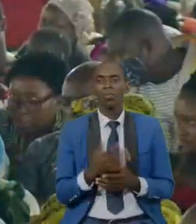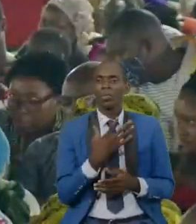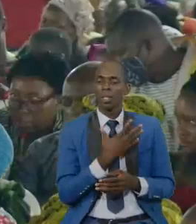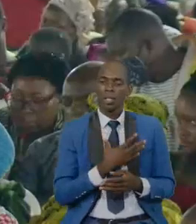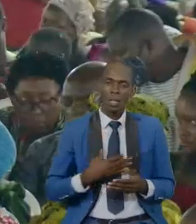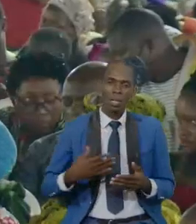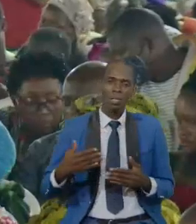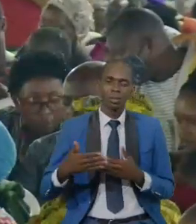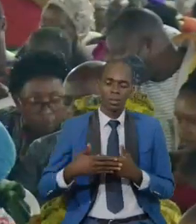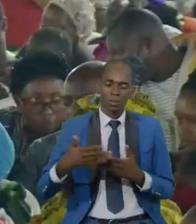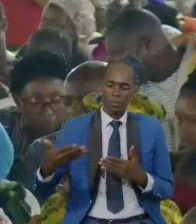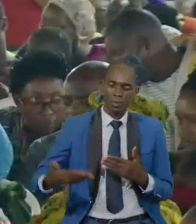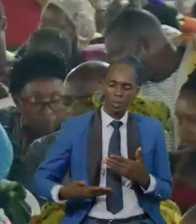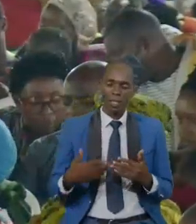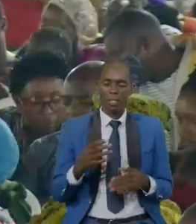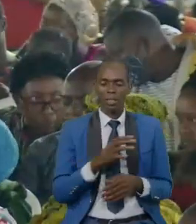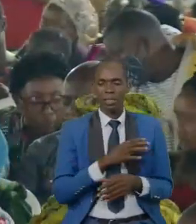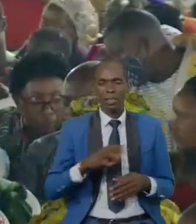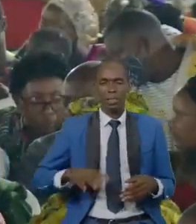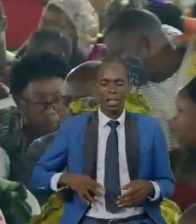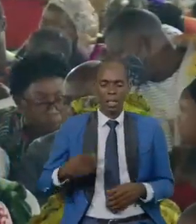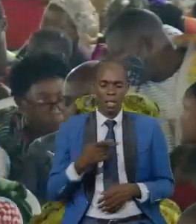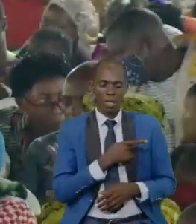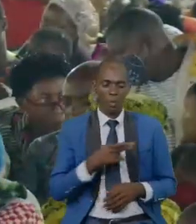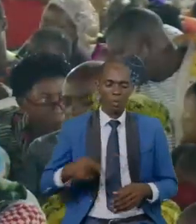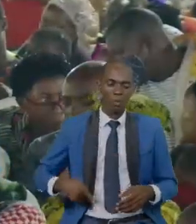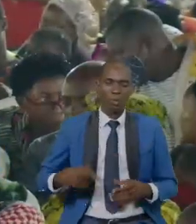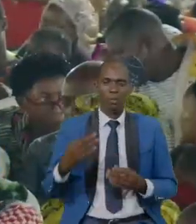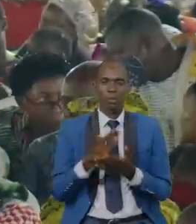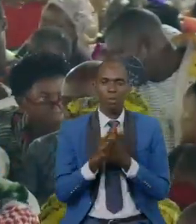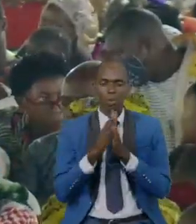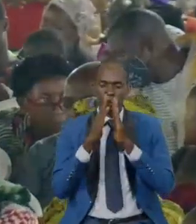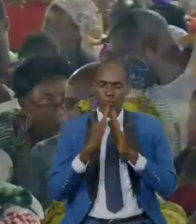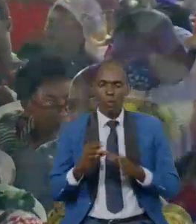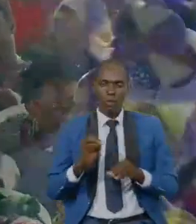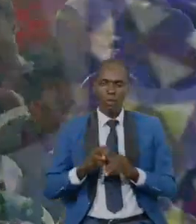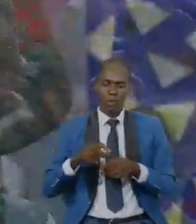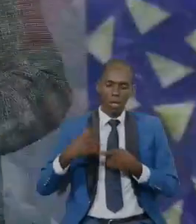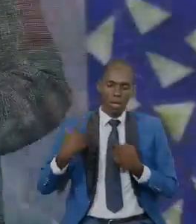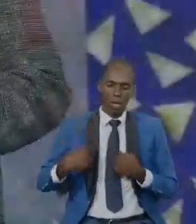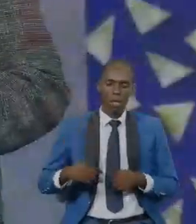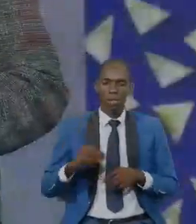Prince of Peace, in your heart, in your life.